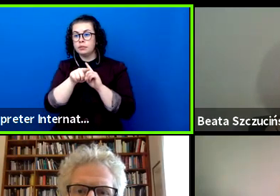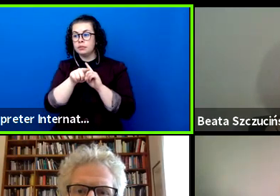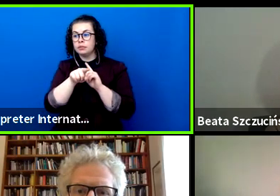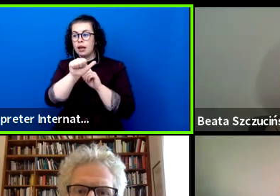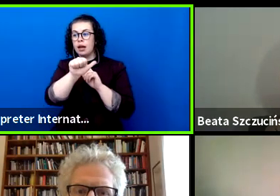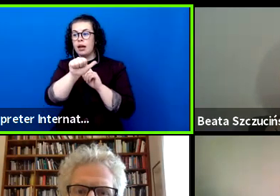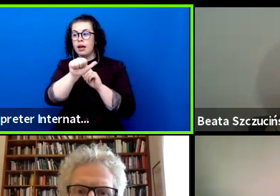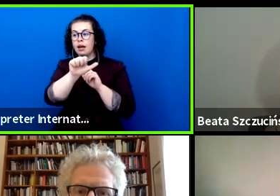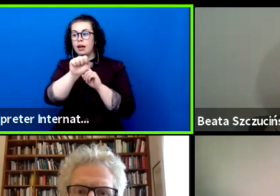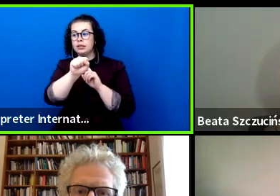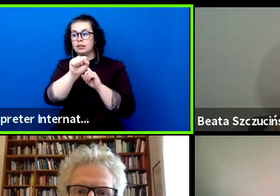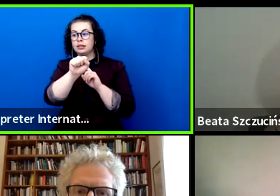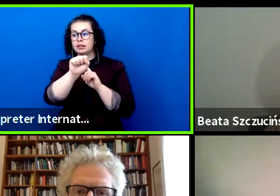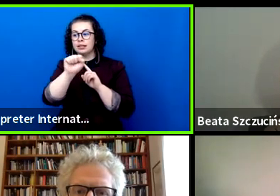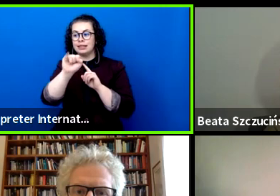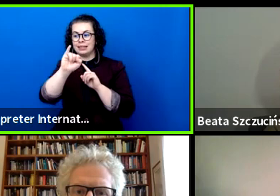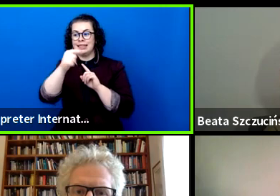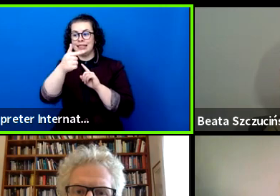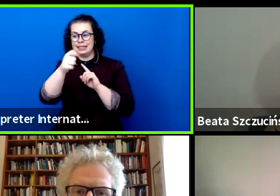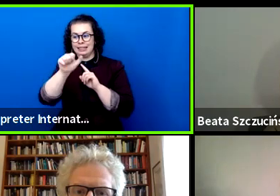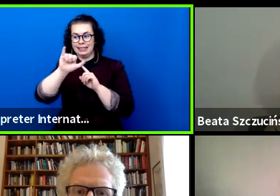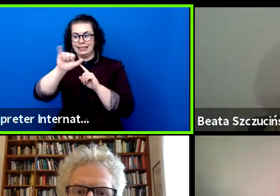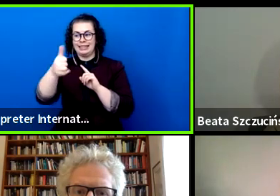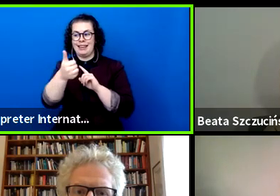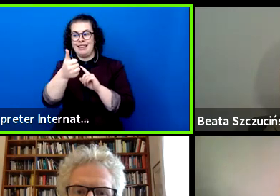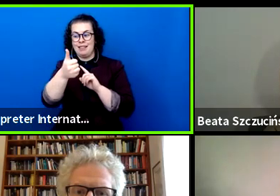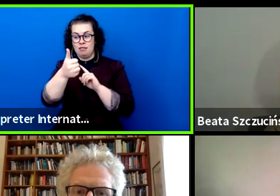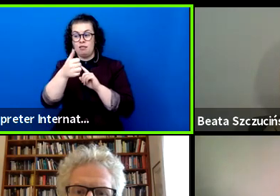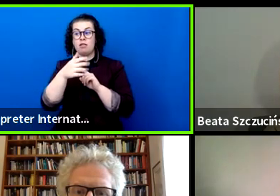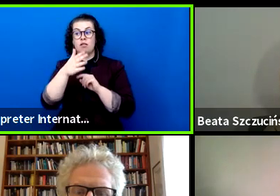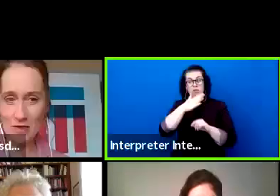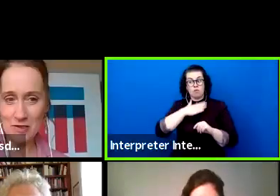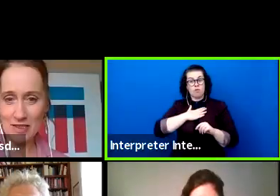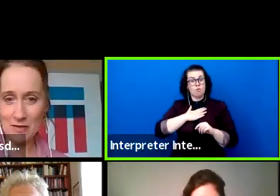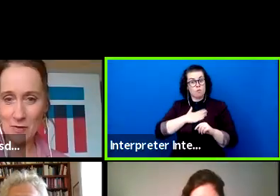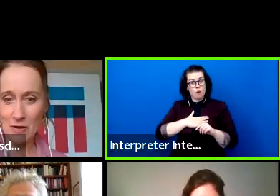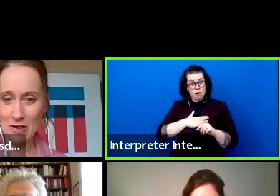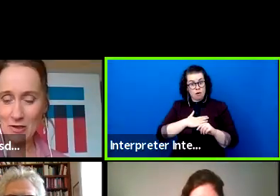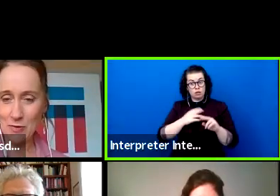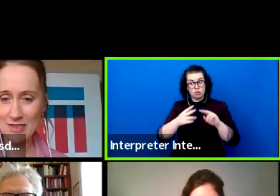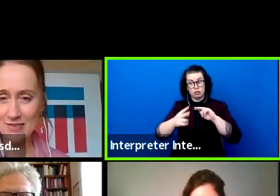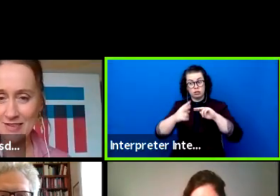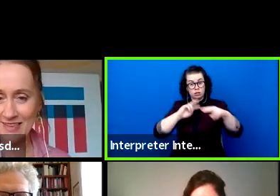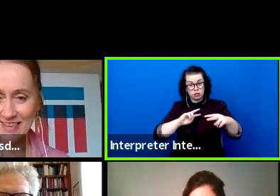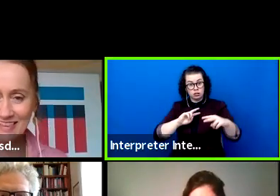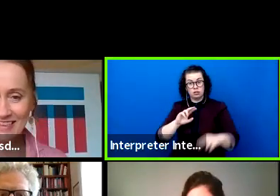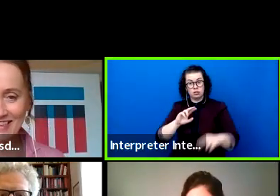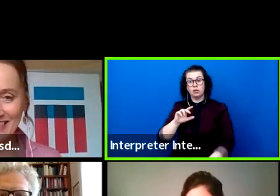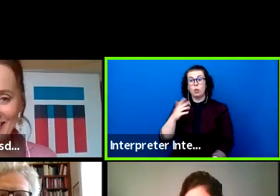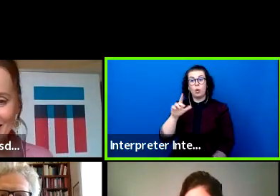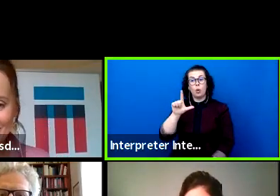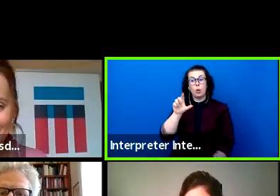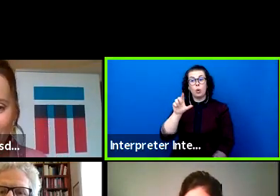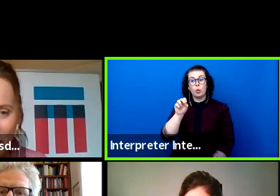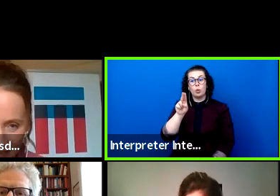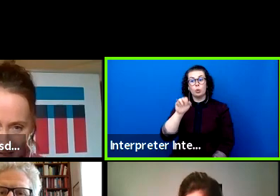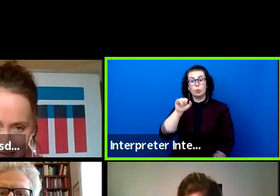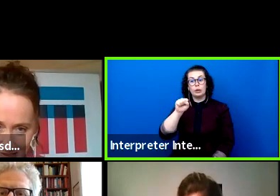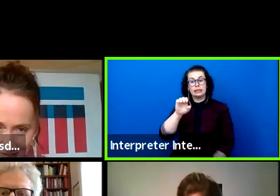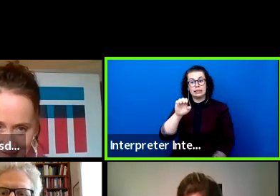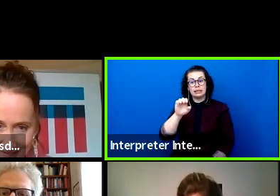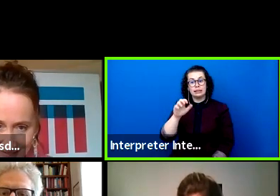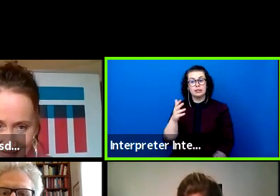Is Yvette still there? What about Louise? Louise. You want to take the ball? Louise? Oh,